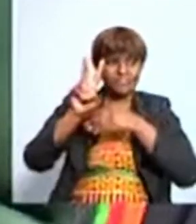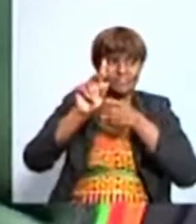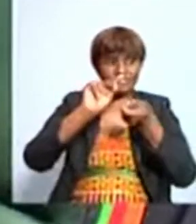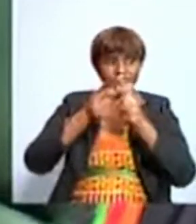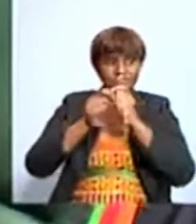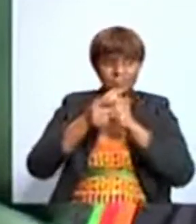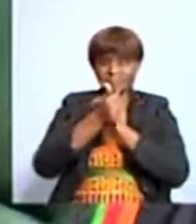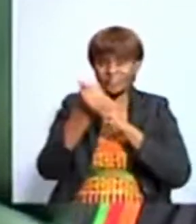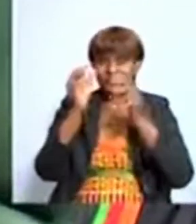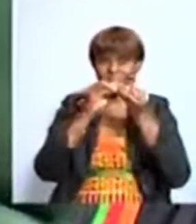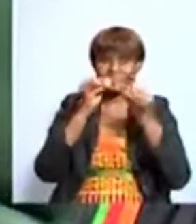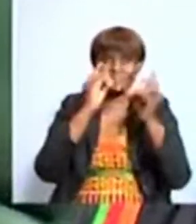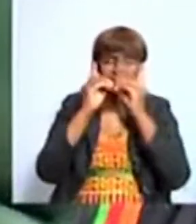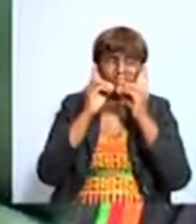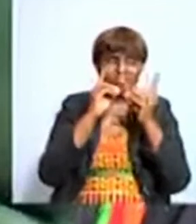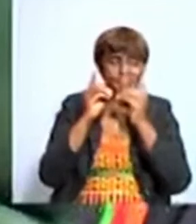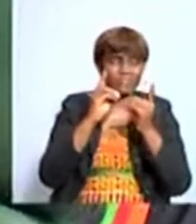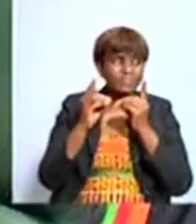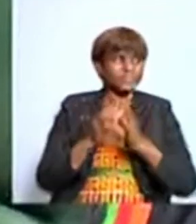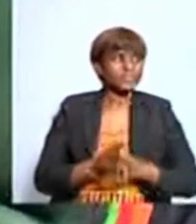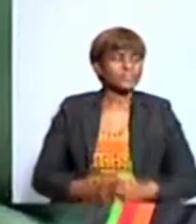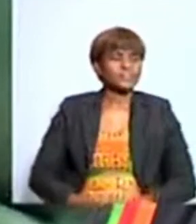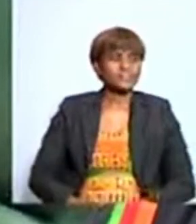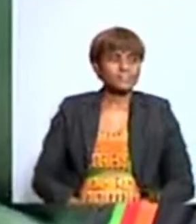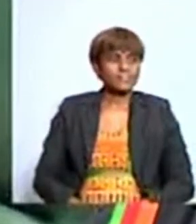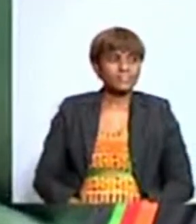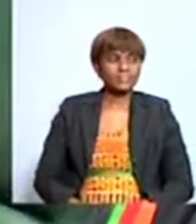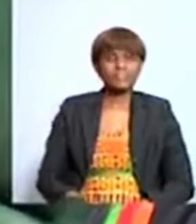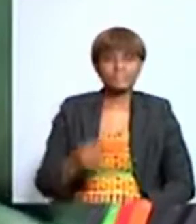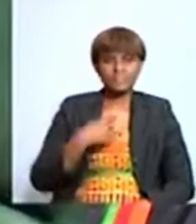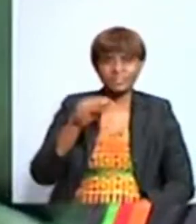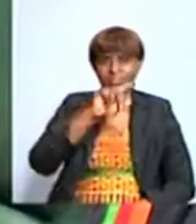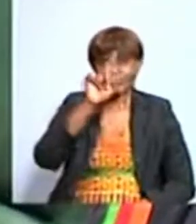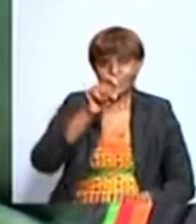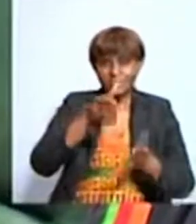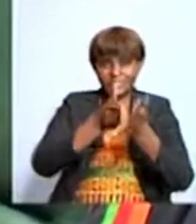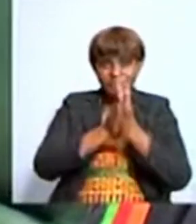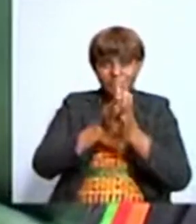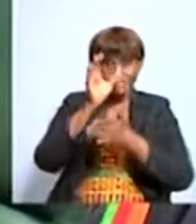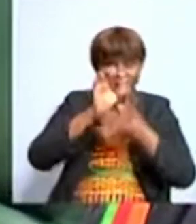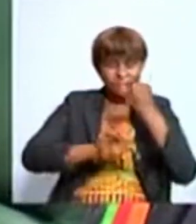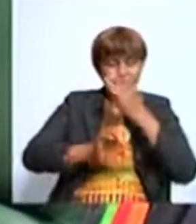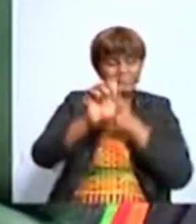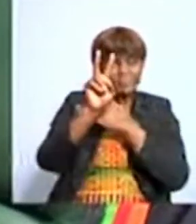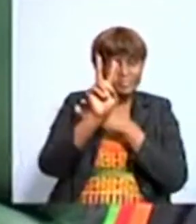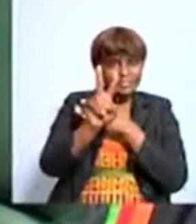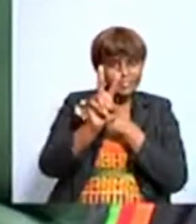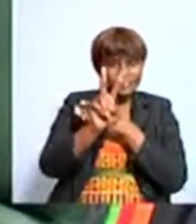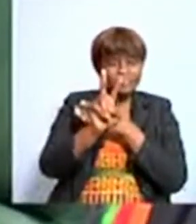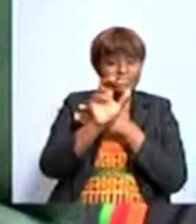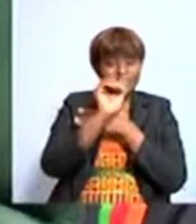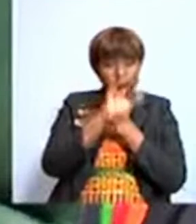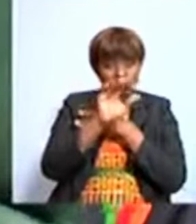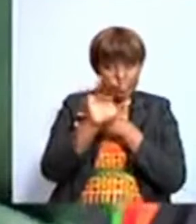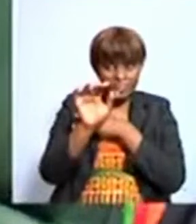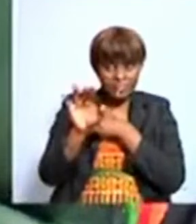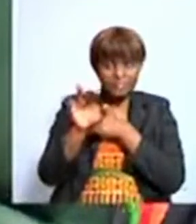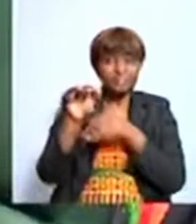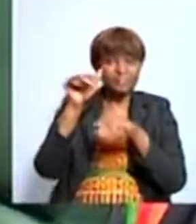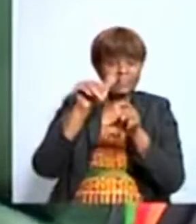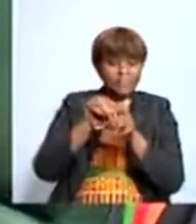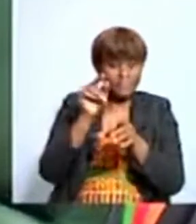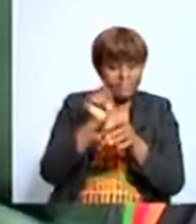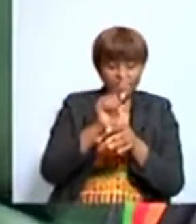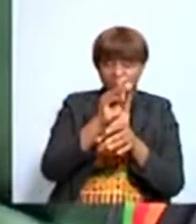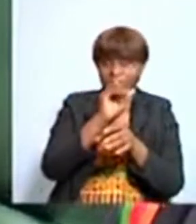amended. Any further debate? I put the question. The question is that Clause 2 as amended stands part